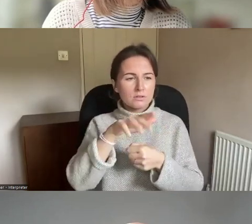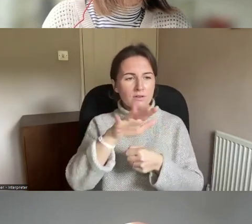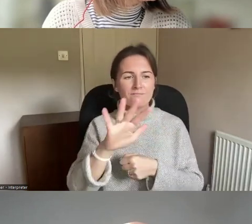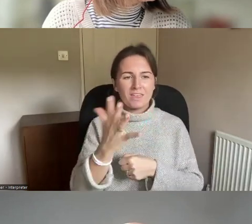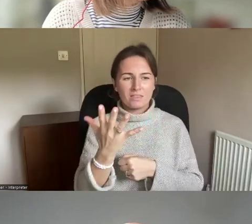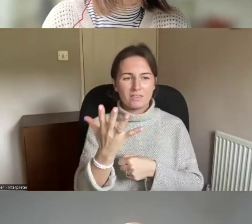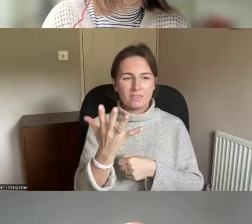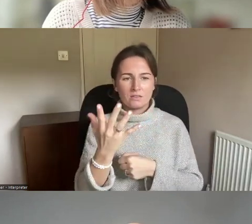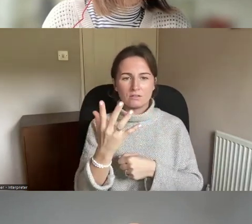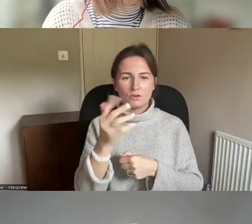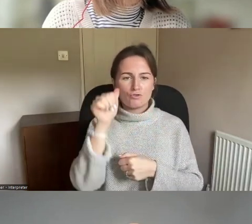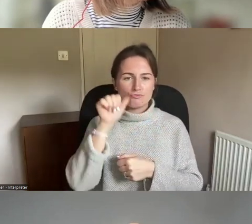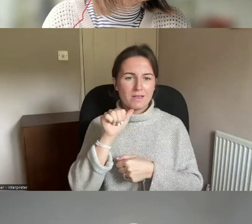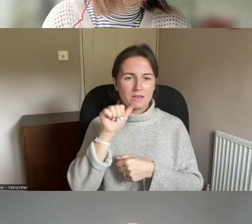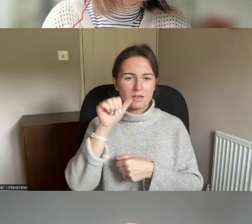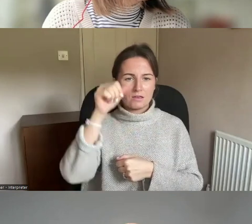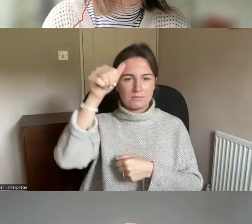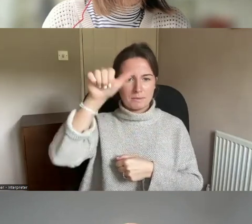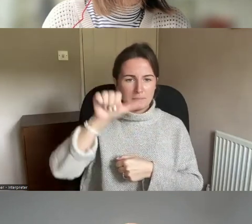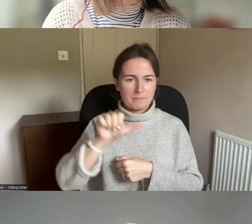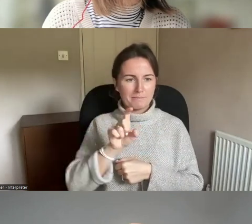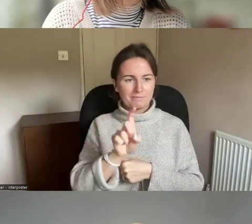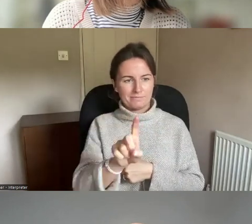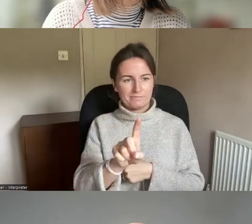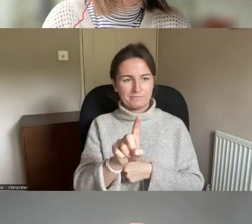down. So I'll click on it.